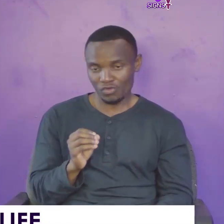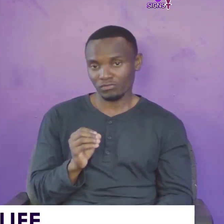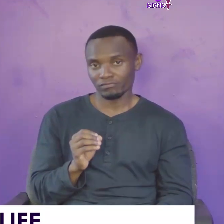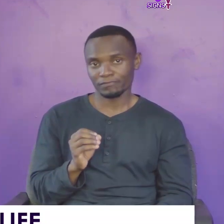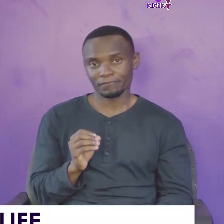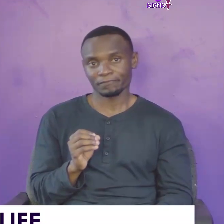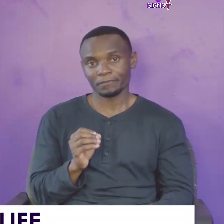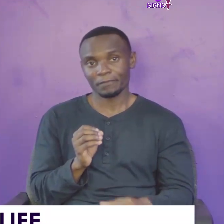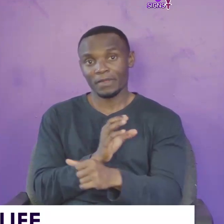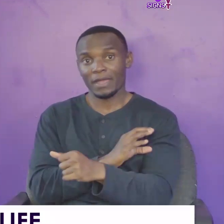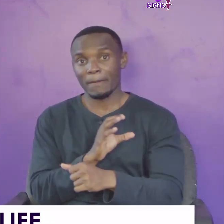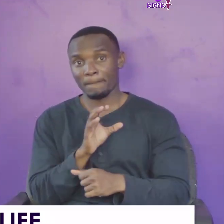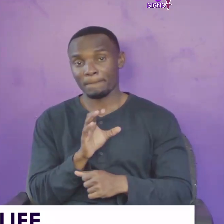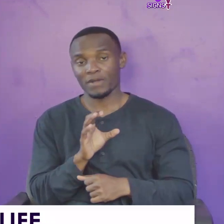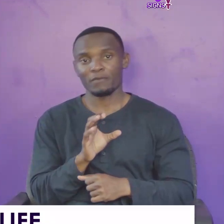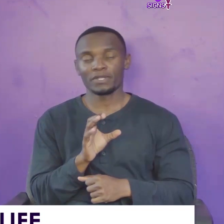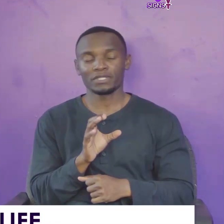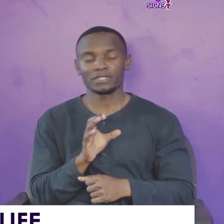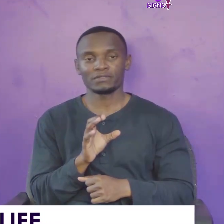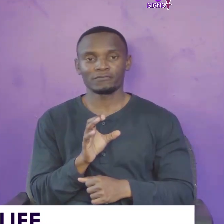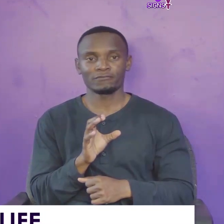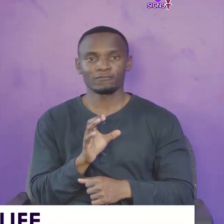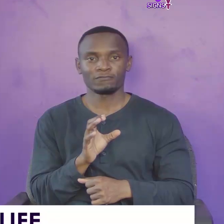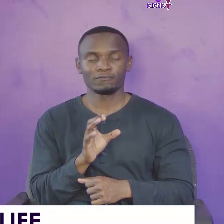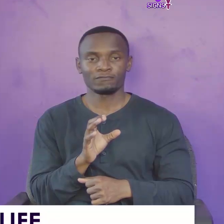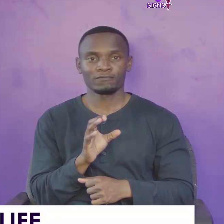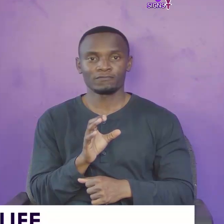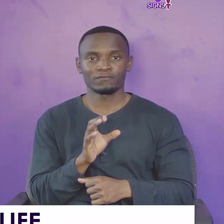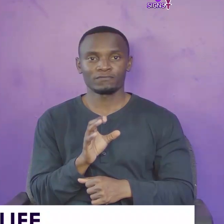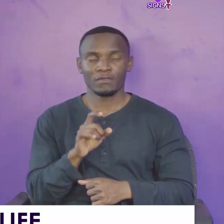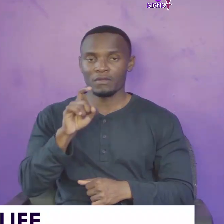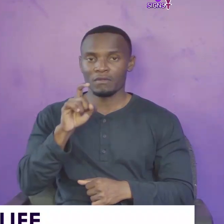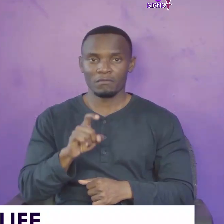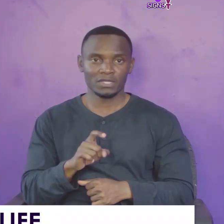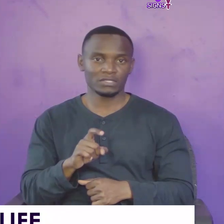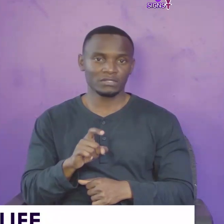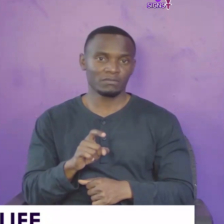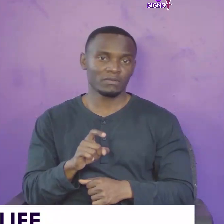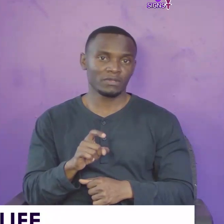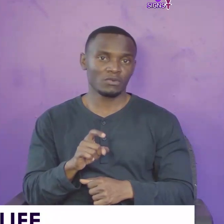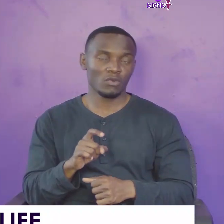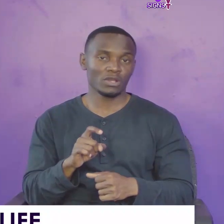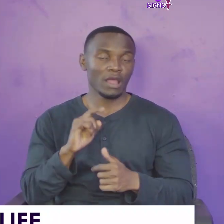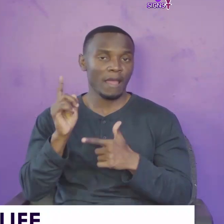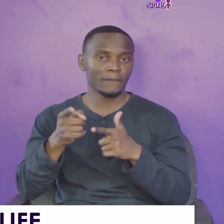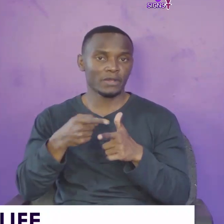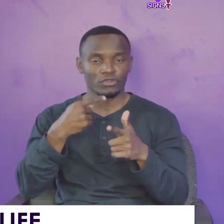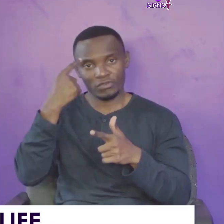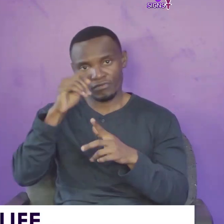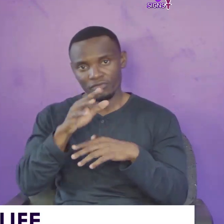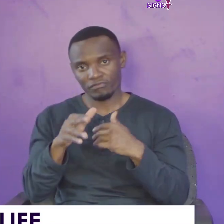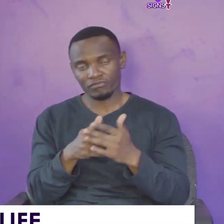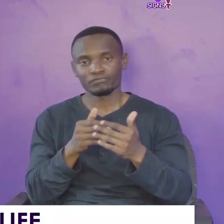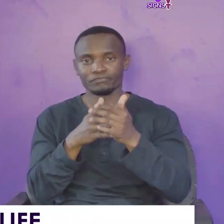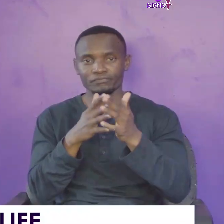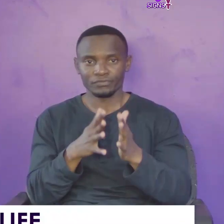Empowerment, like you said, should be at the back, should be at the forefront of every leader, whatever area that you're looking